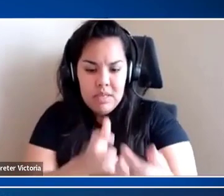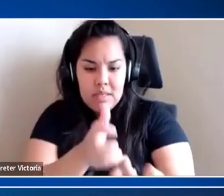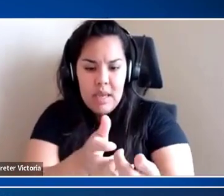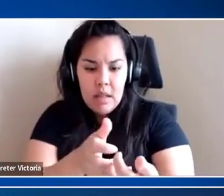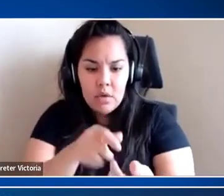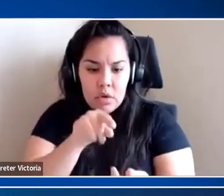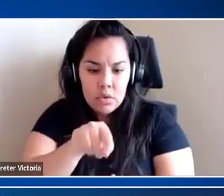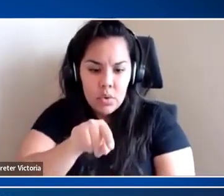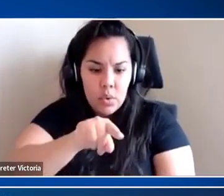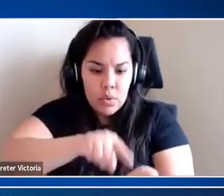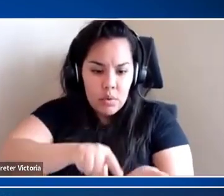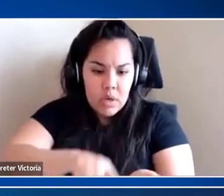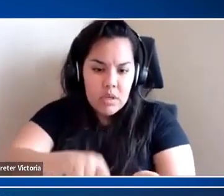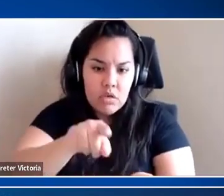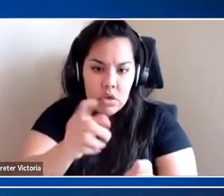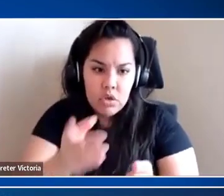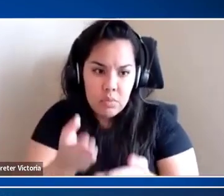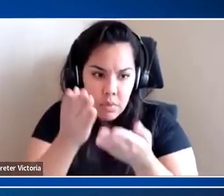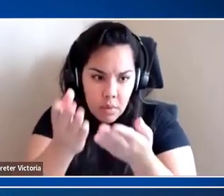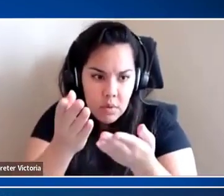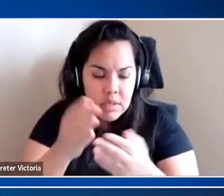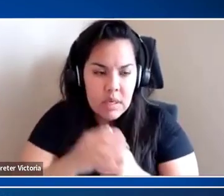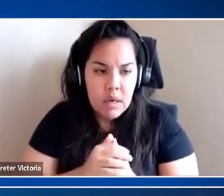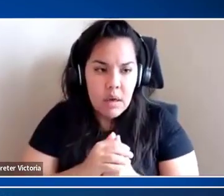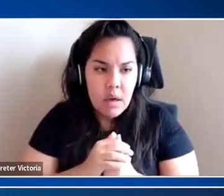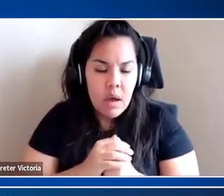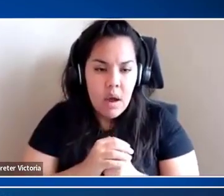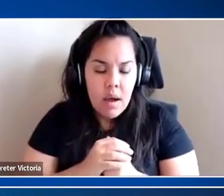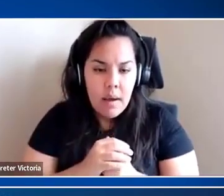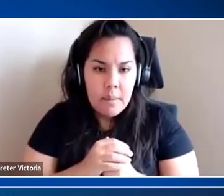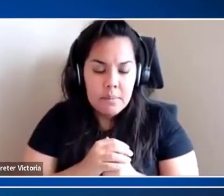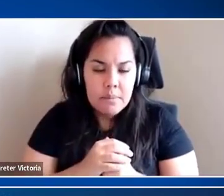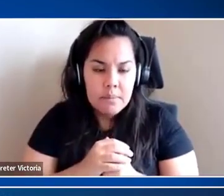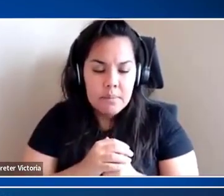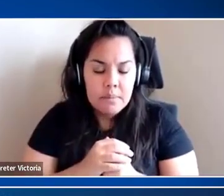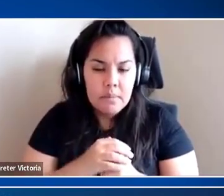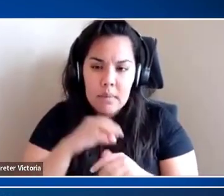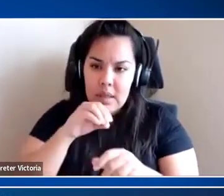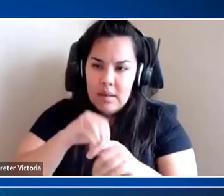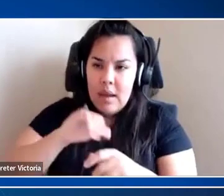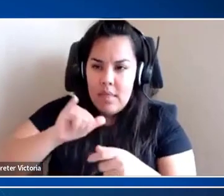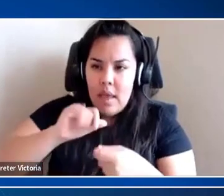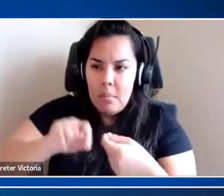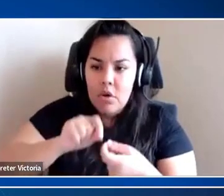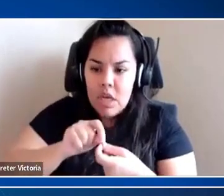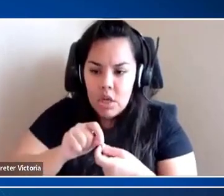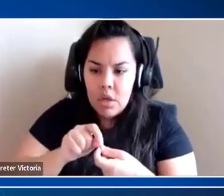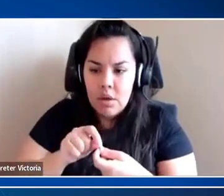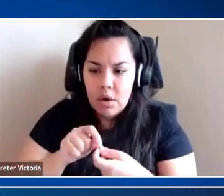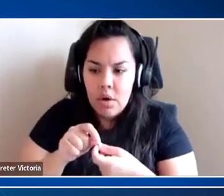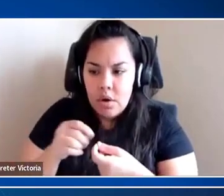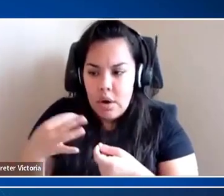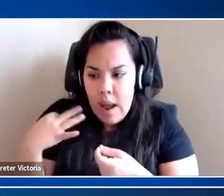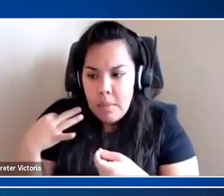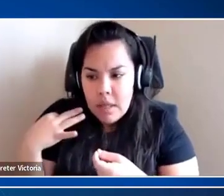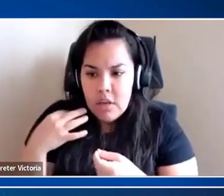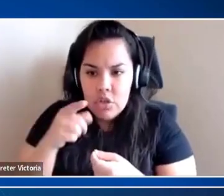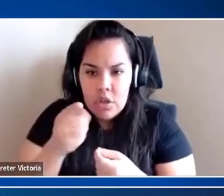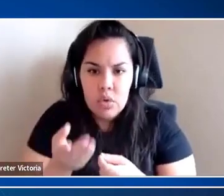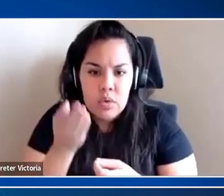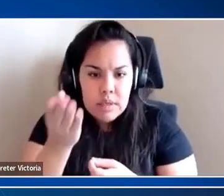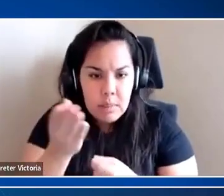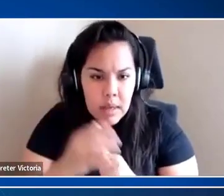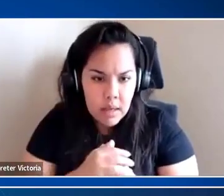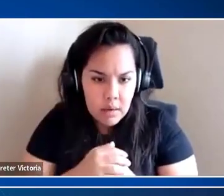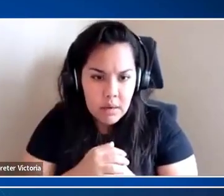that you're proposing in that in the particular application that you're submitting. And